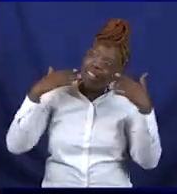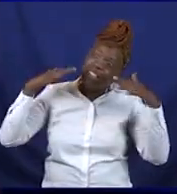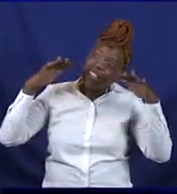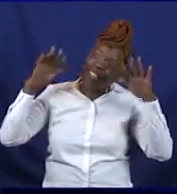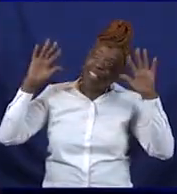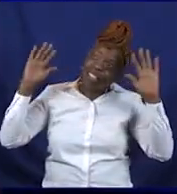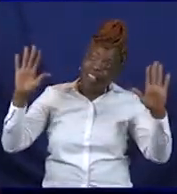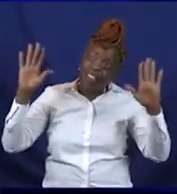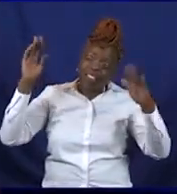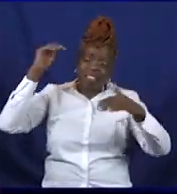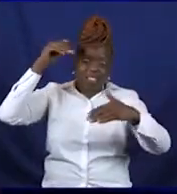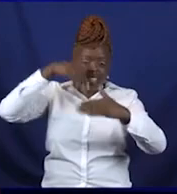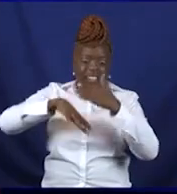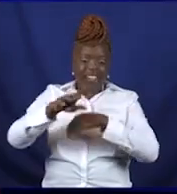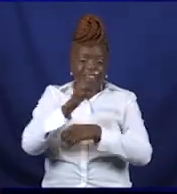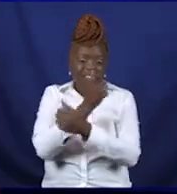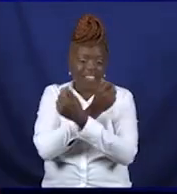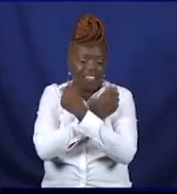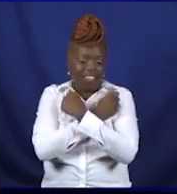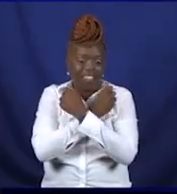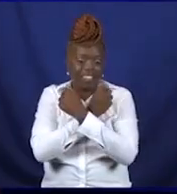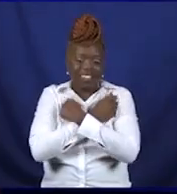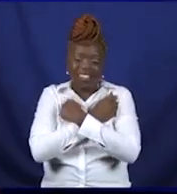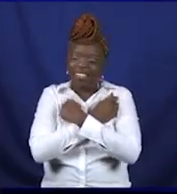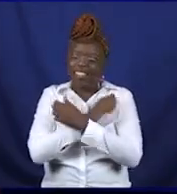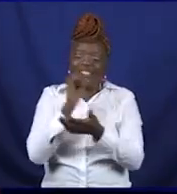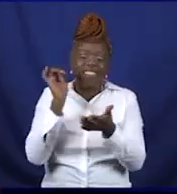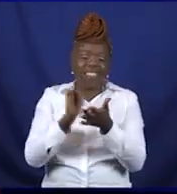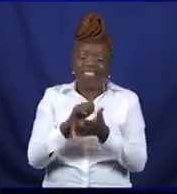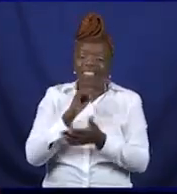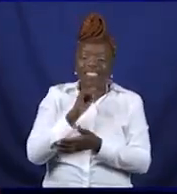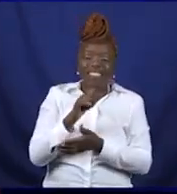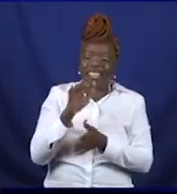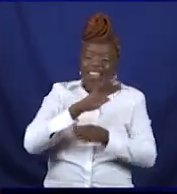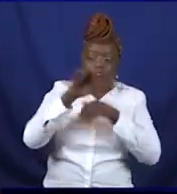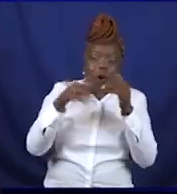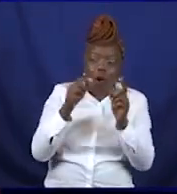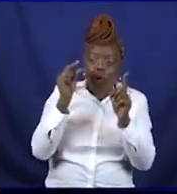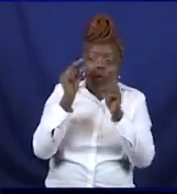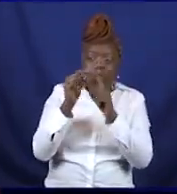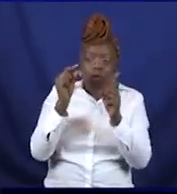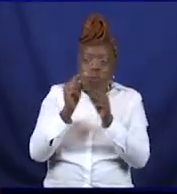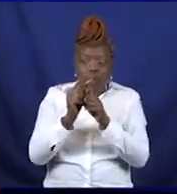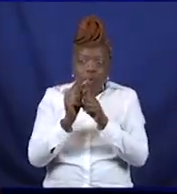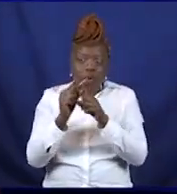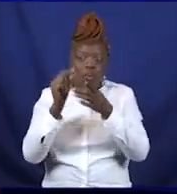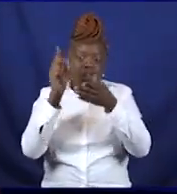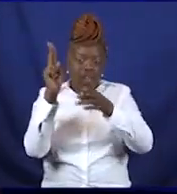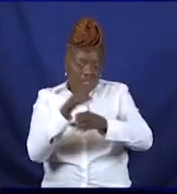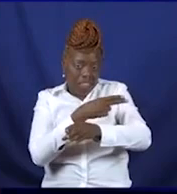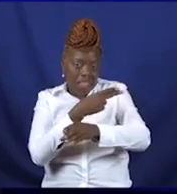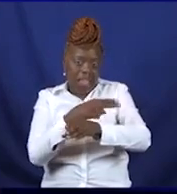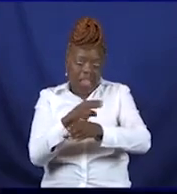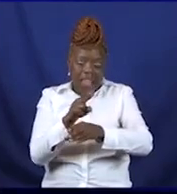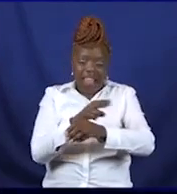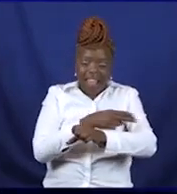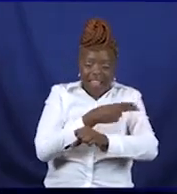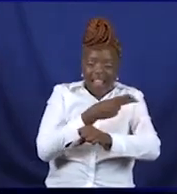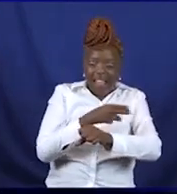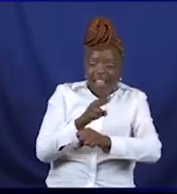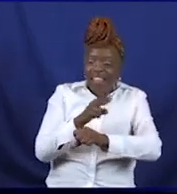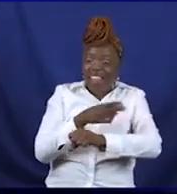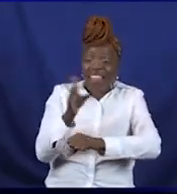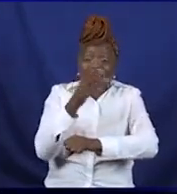lost in his love. I got to close now. That's not all the words. Sister Fanny wrote, she wrote the